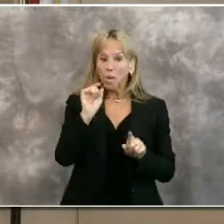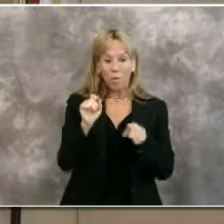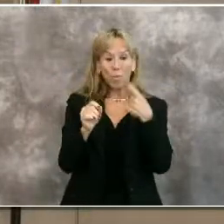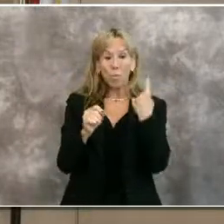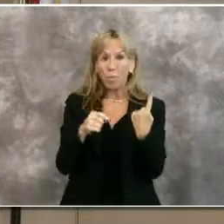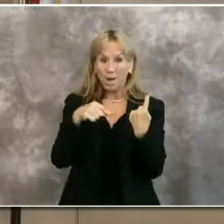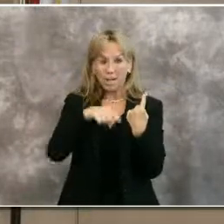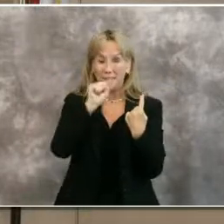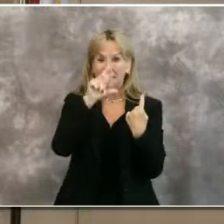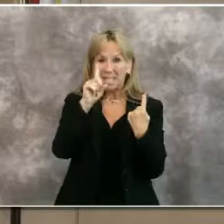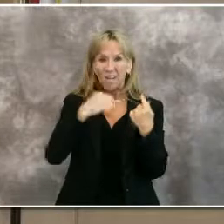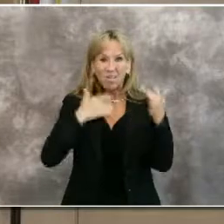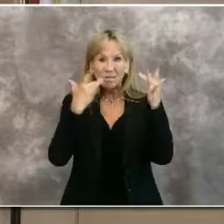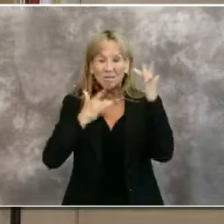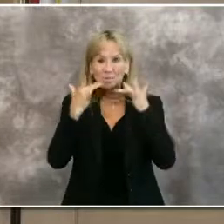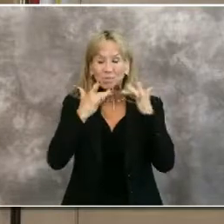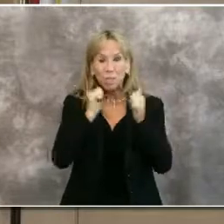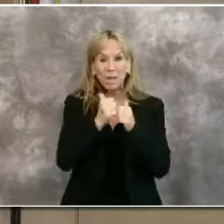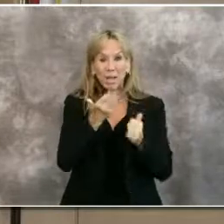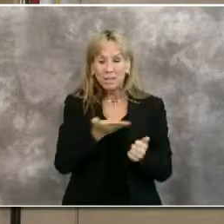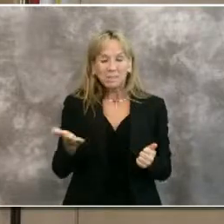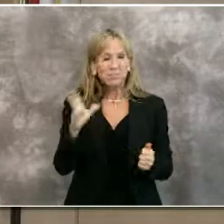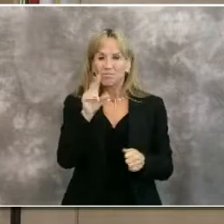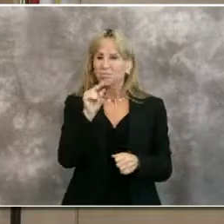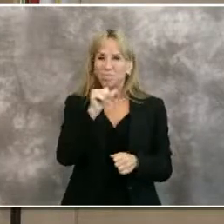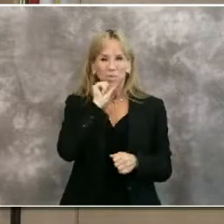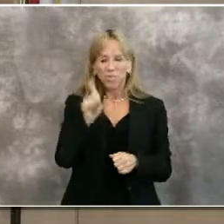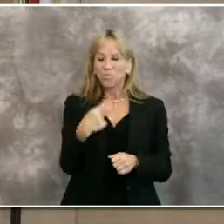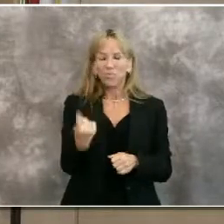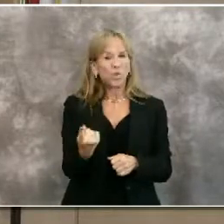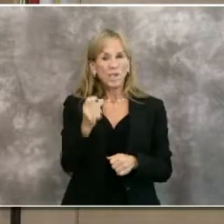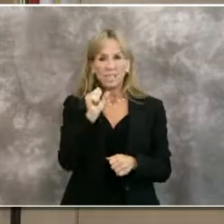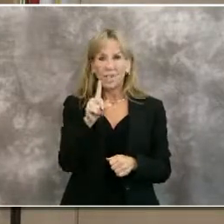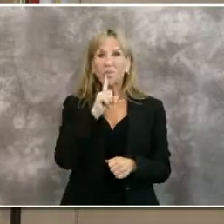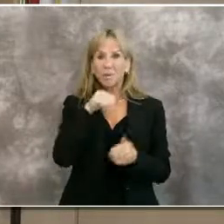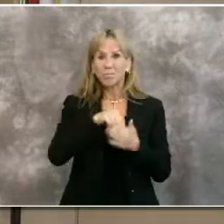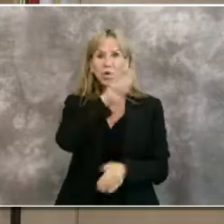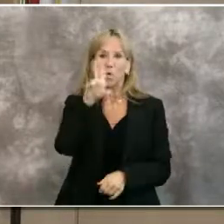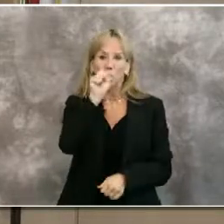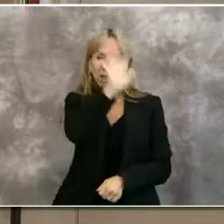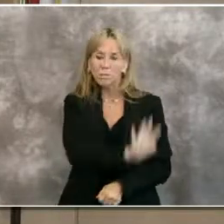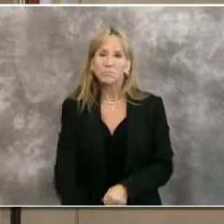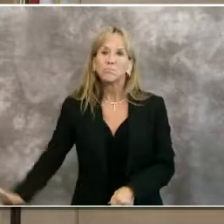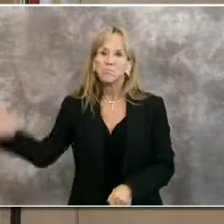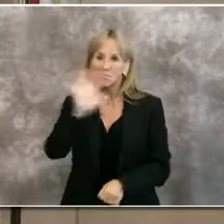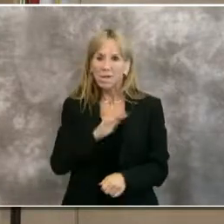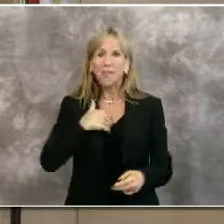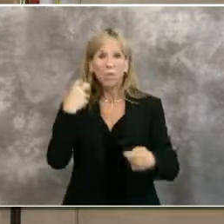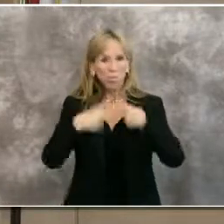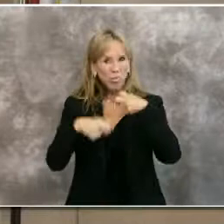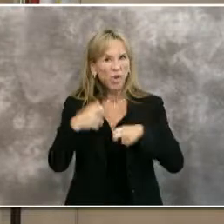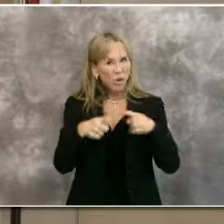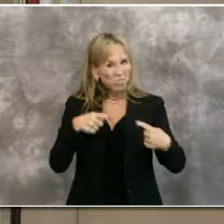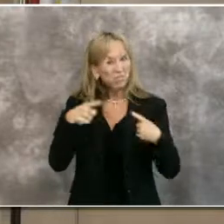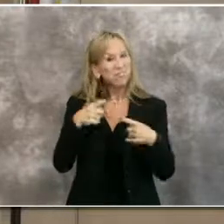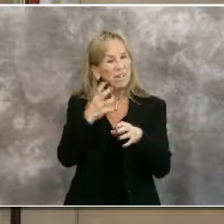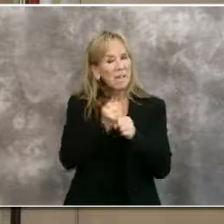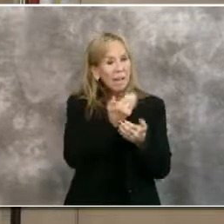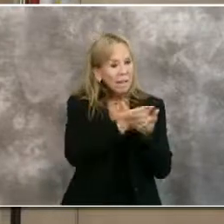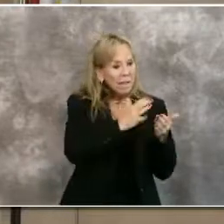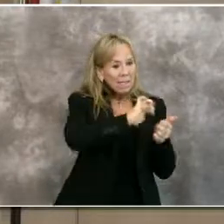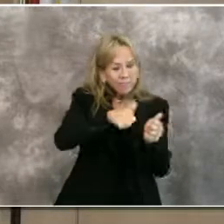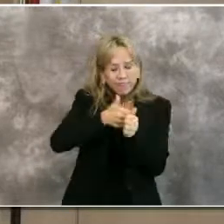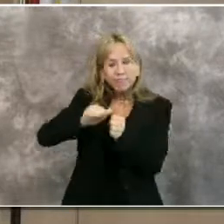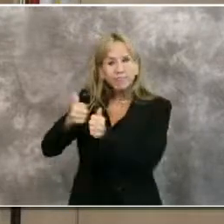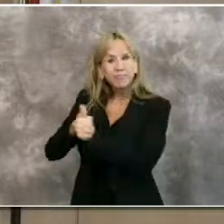issue. This is a nationwide issue, and we feel that we have addressed it, and we've even